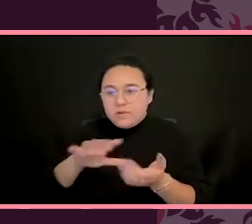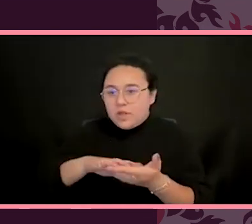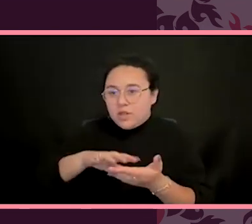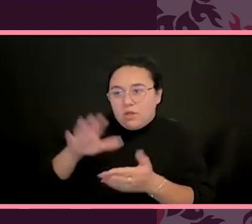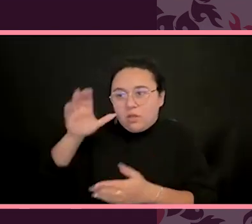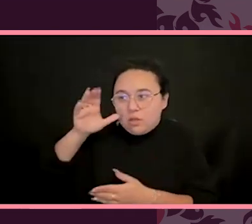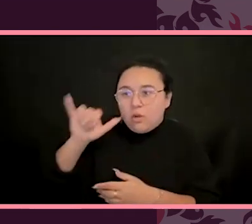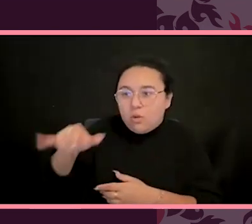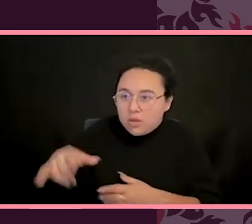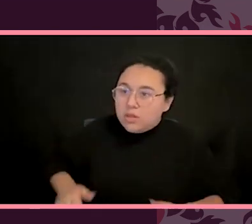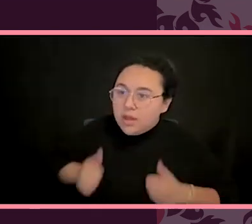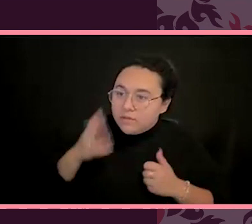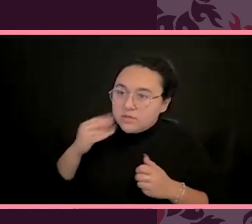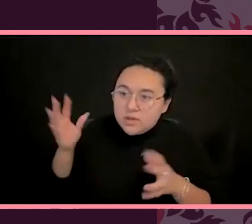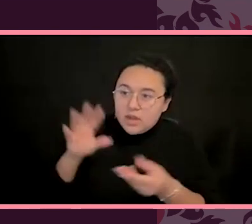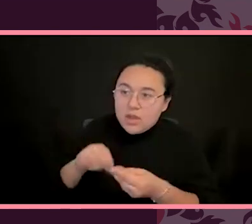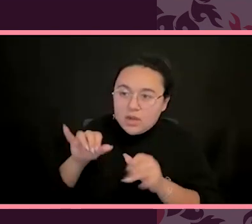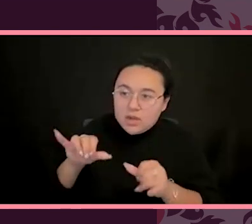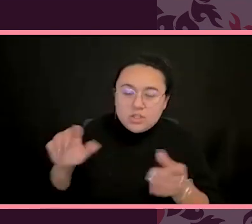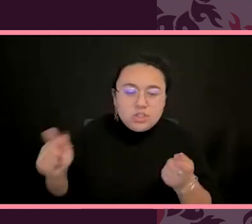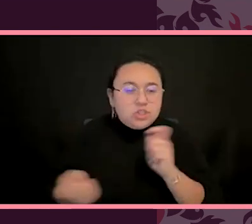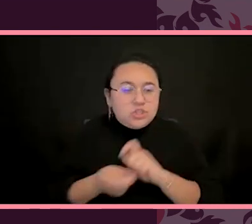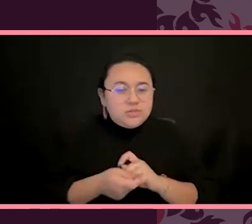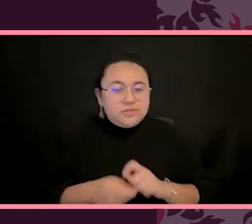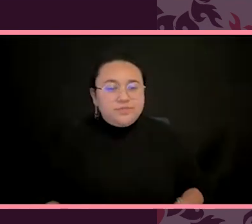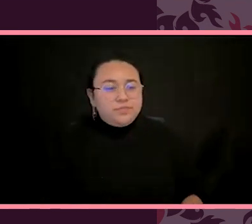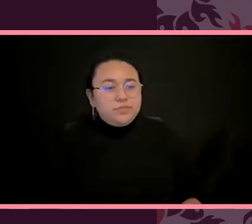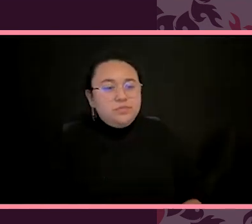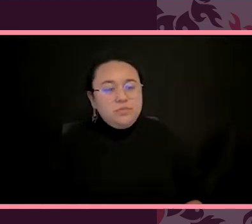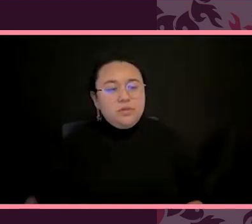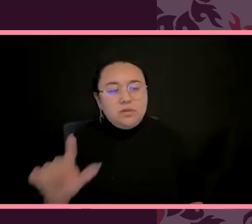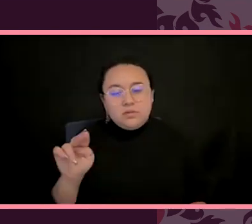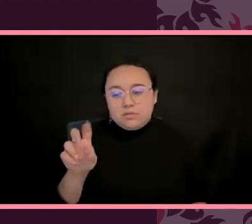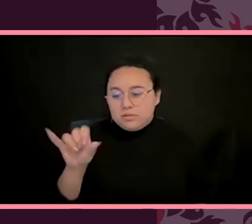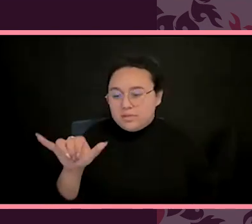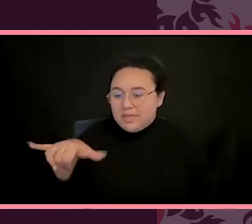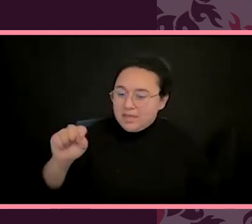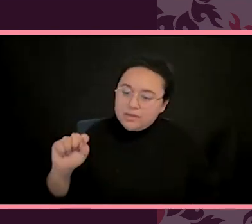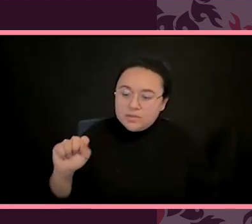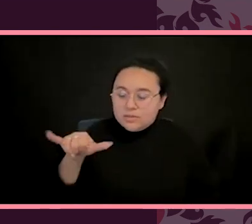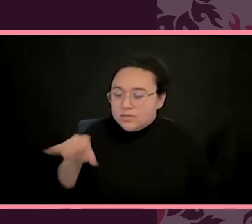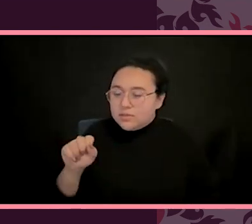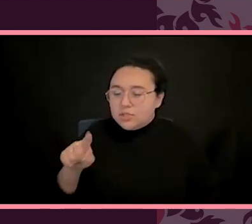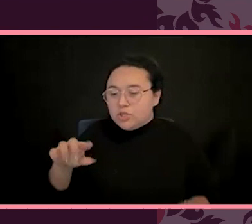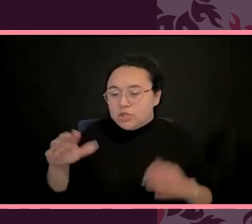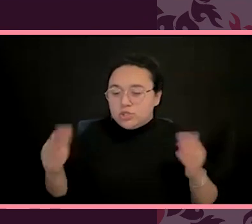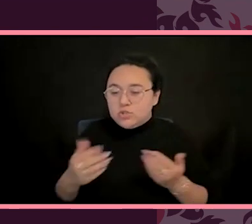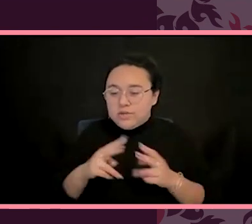lived it to do that. Yes, this is Lindsey. You're introducing a